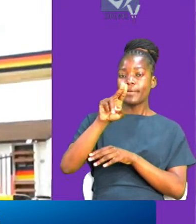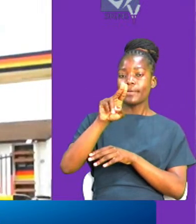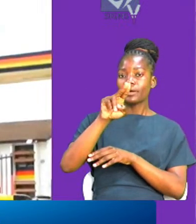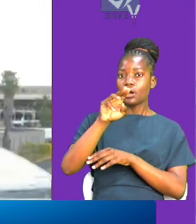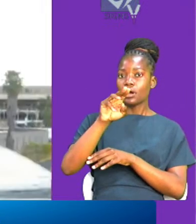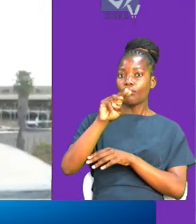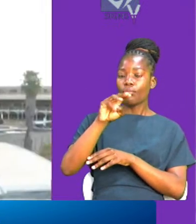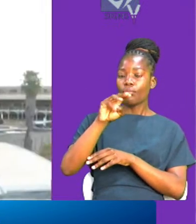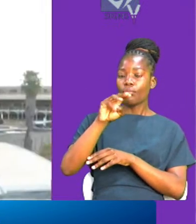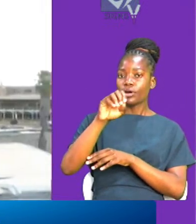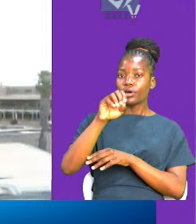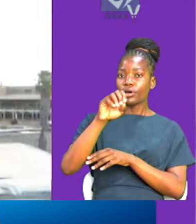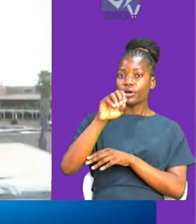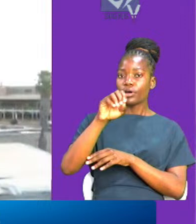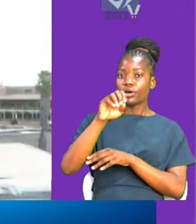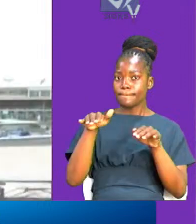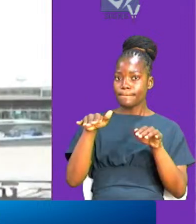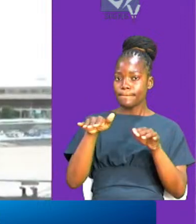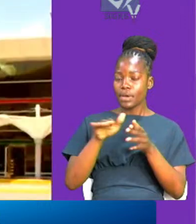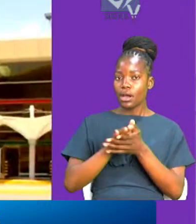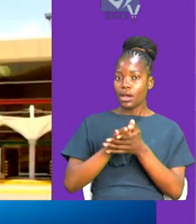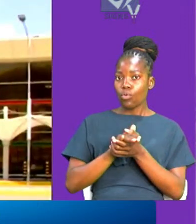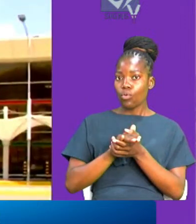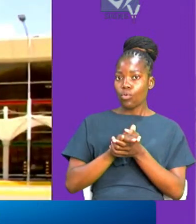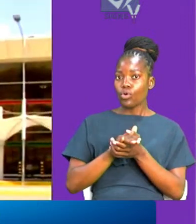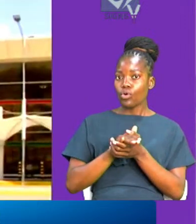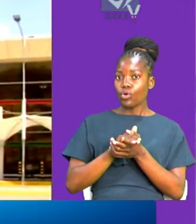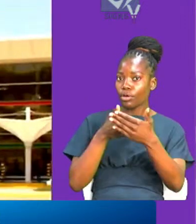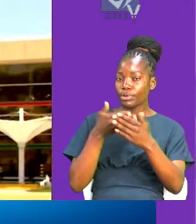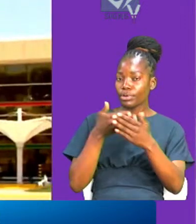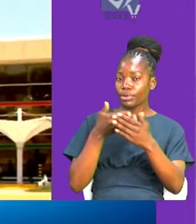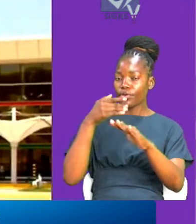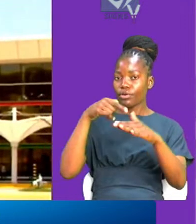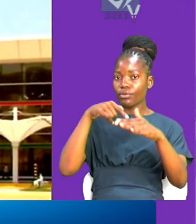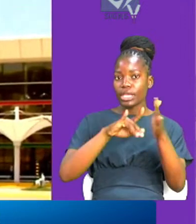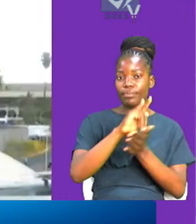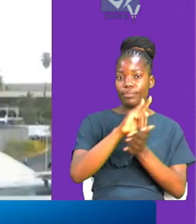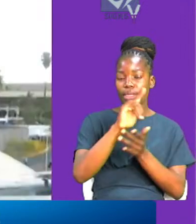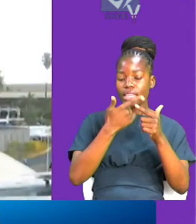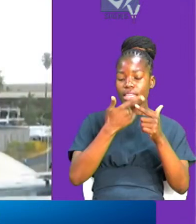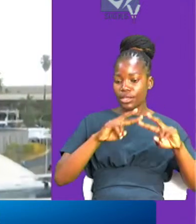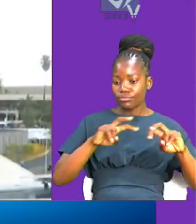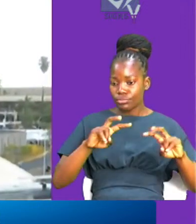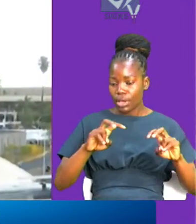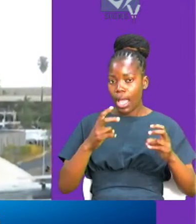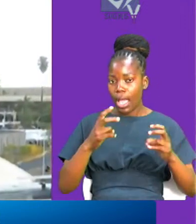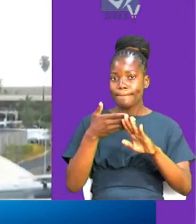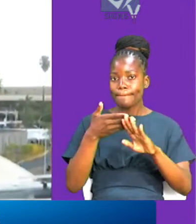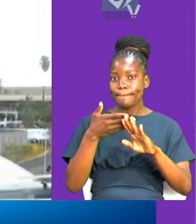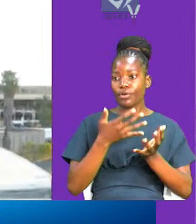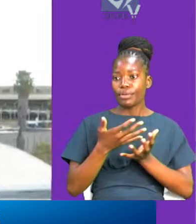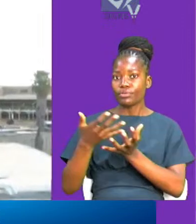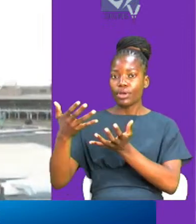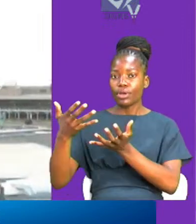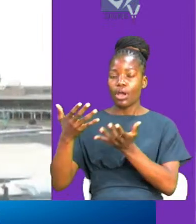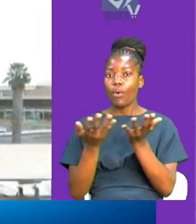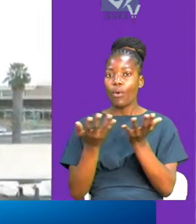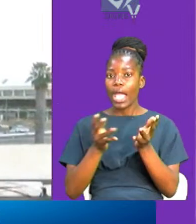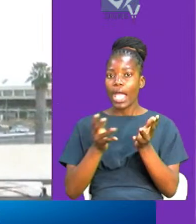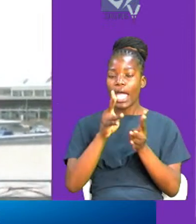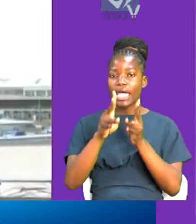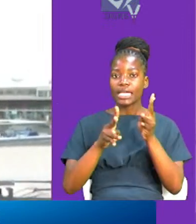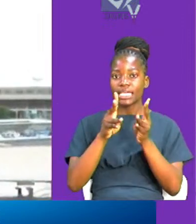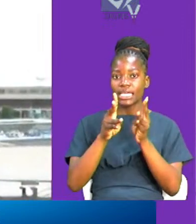was intercepted before boarding a plane and interrogated at the airport before being transferred to the Kasarani